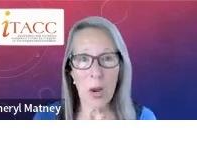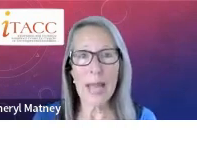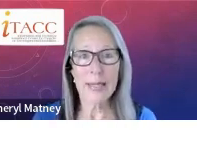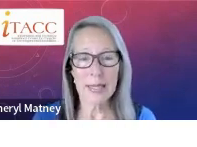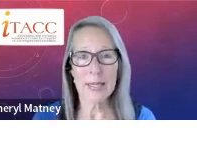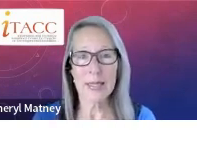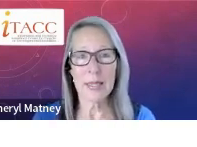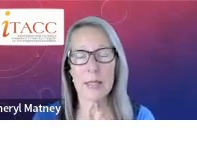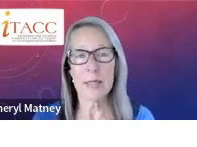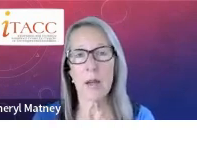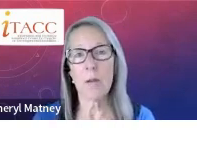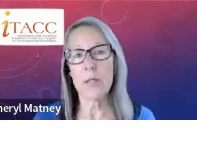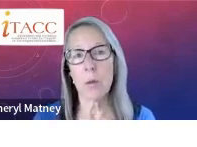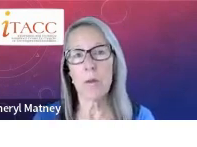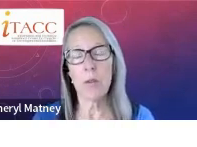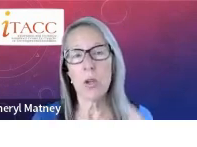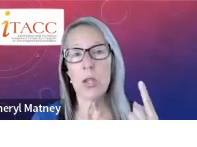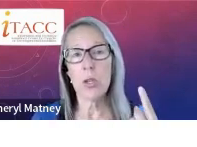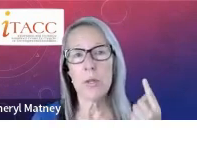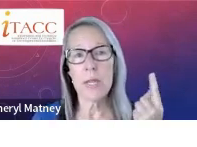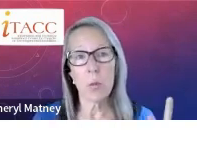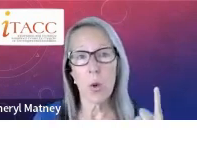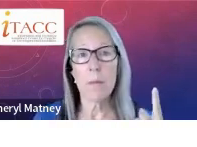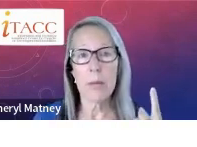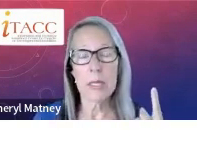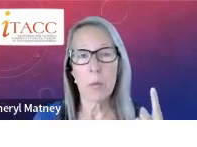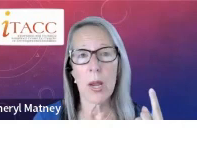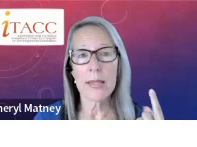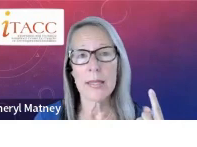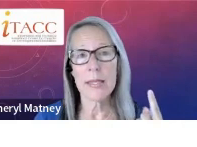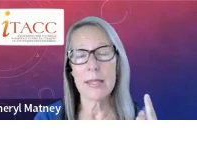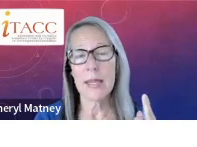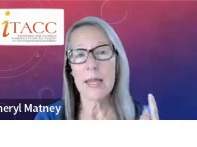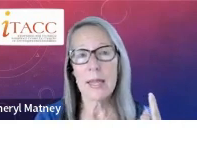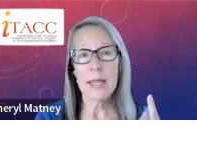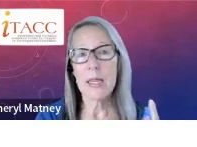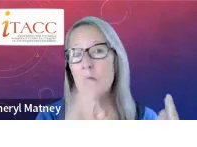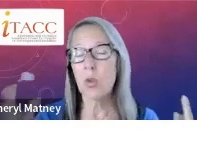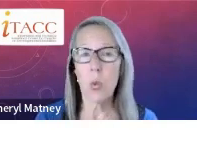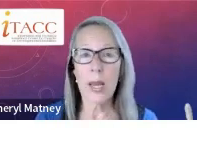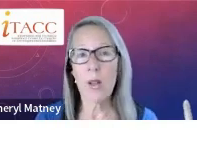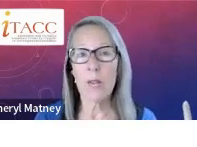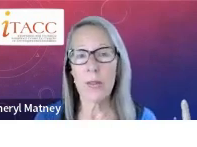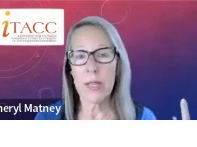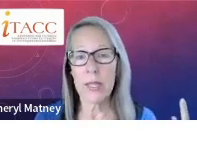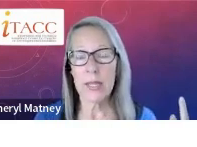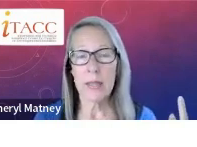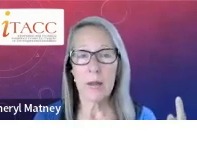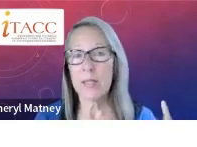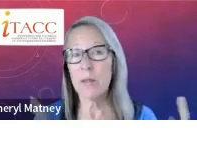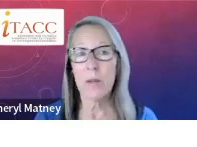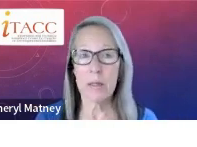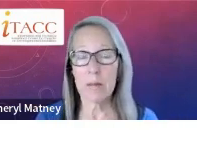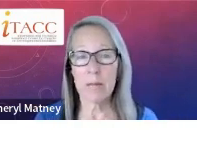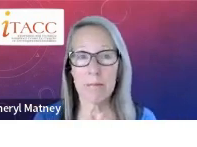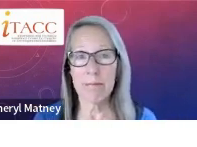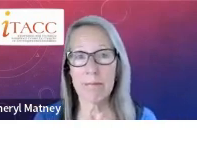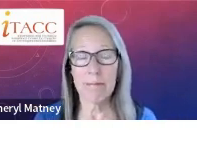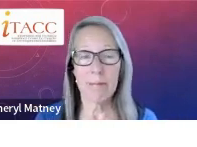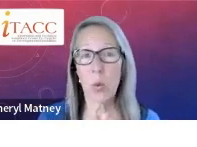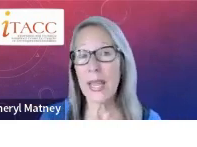it's the practice itself. So if you're using one best practice in 12